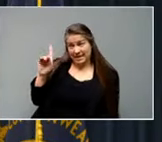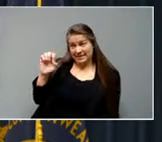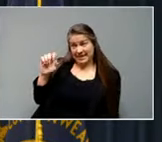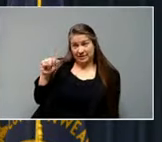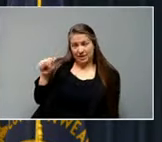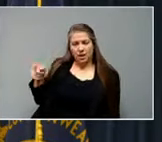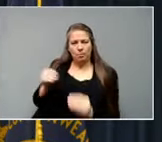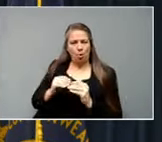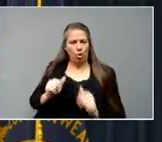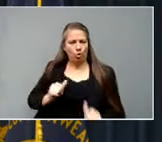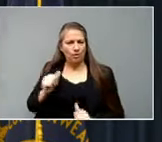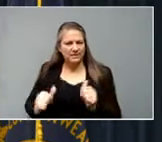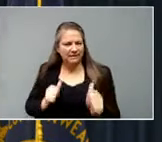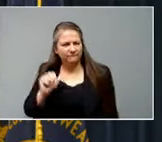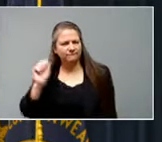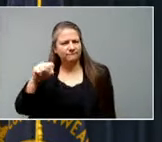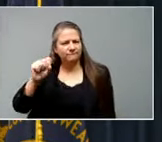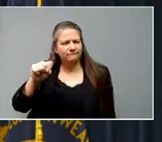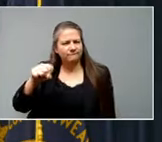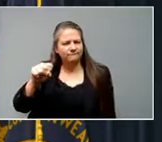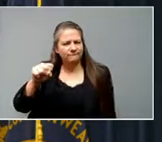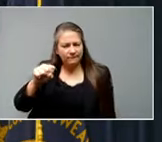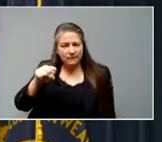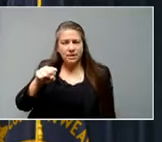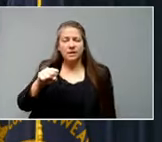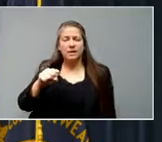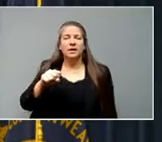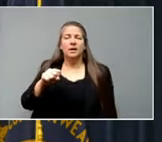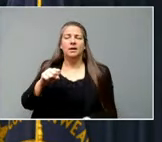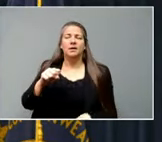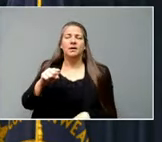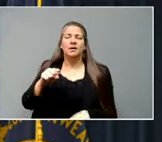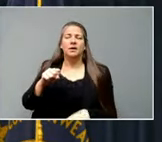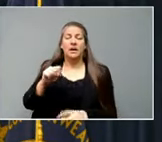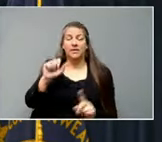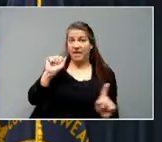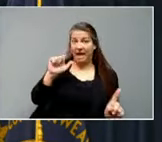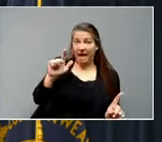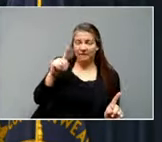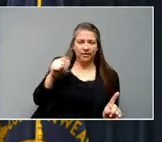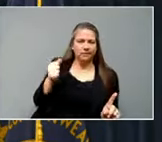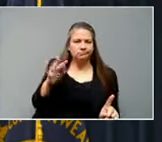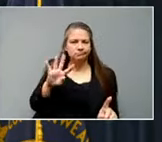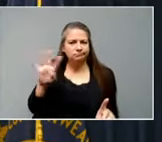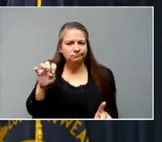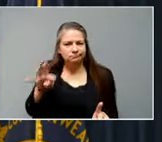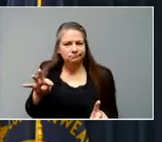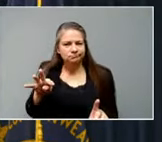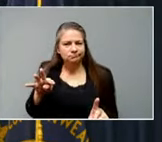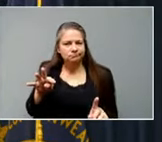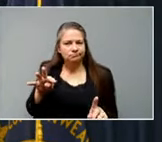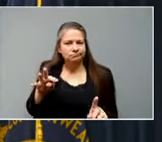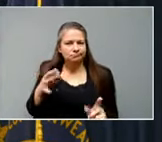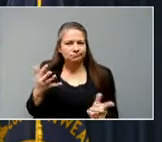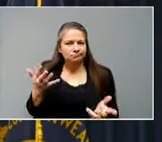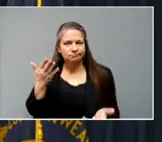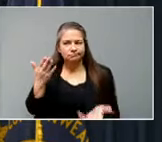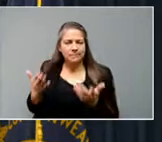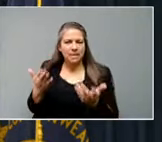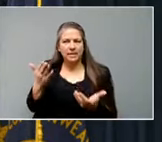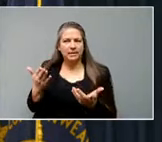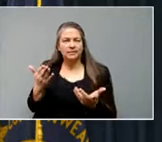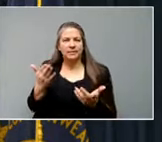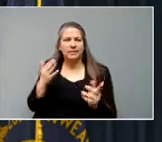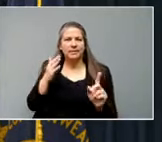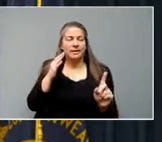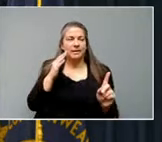aggressively. If it was the original version, who knows? We might already be close to herd immunity, but that's not the enemy we're